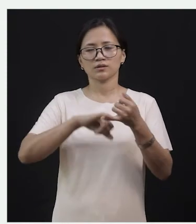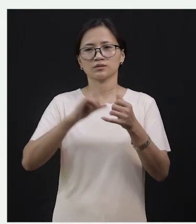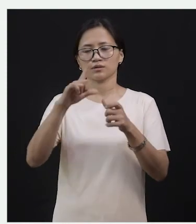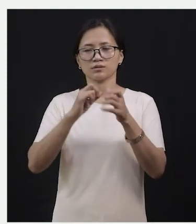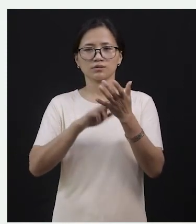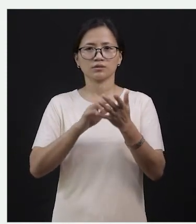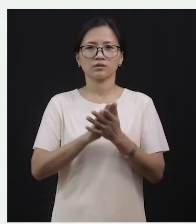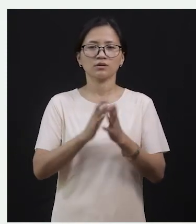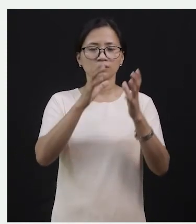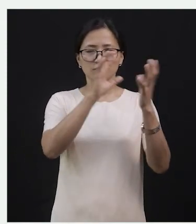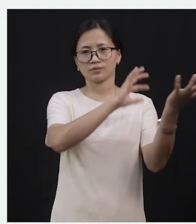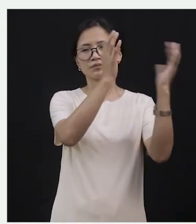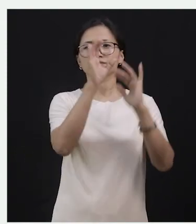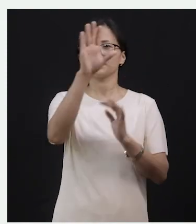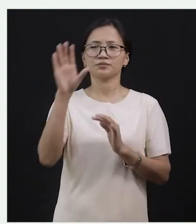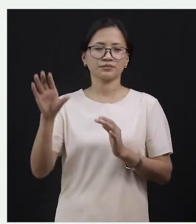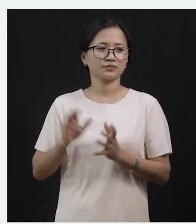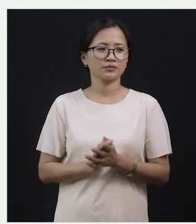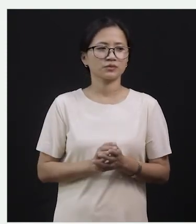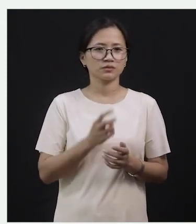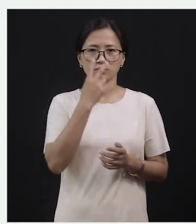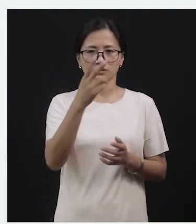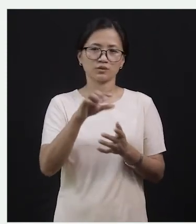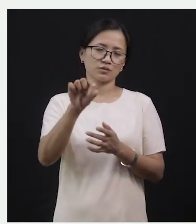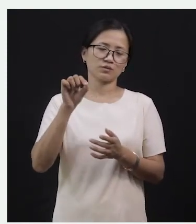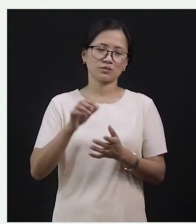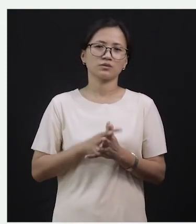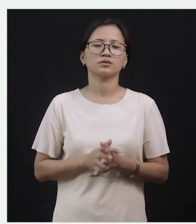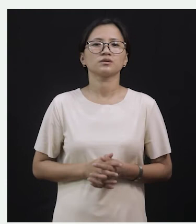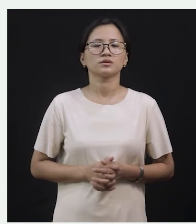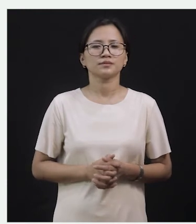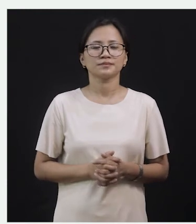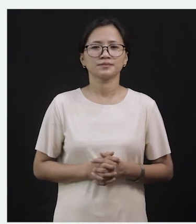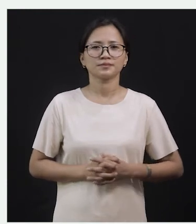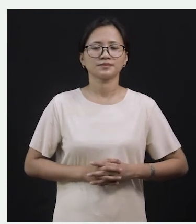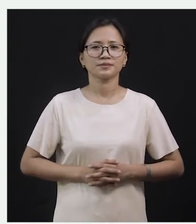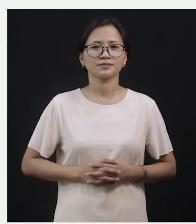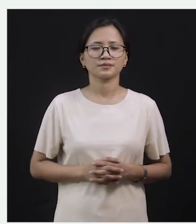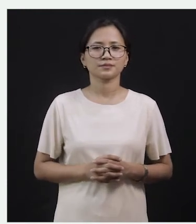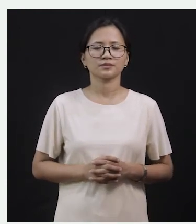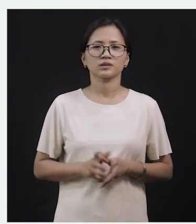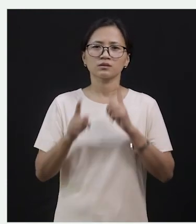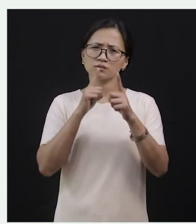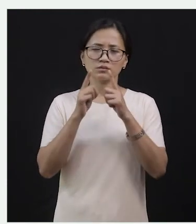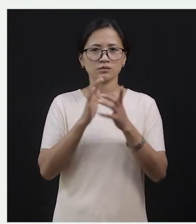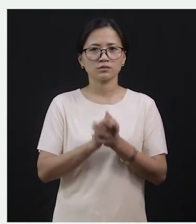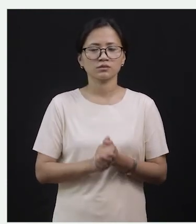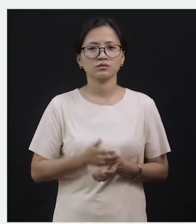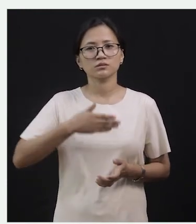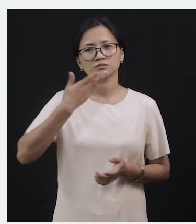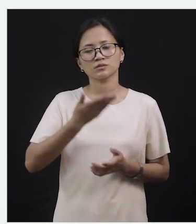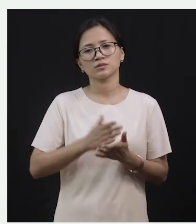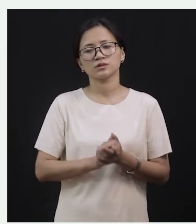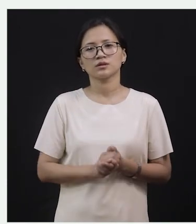island continent? The options are Antarctica, Australia, and Asia. I've explained to you